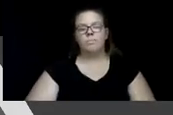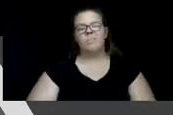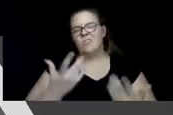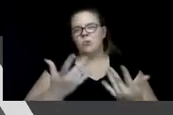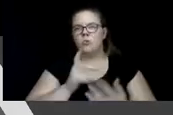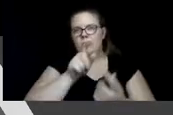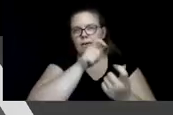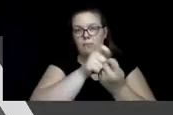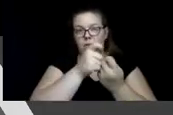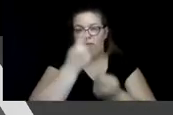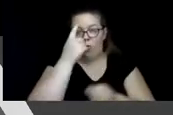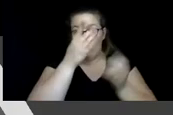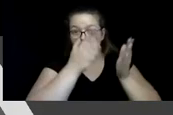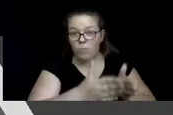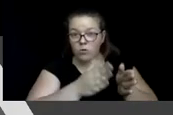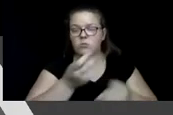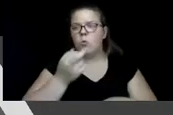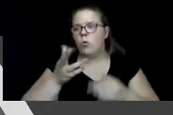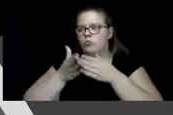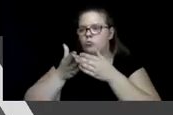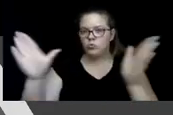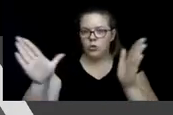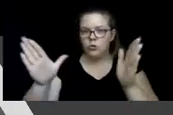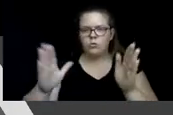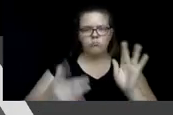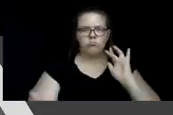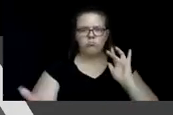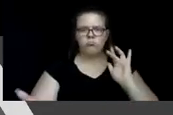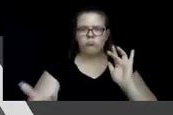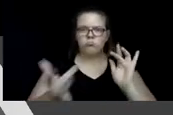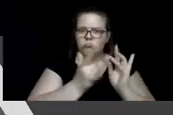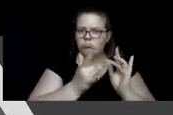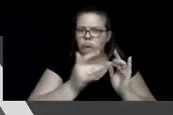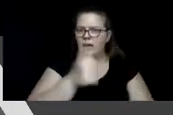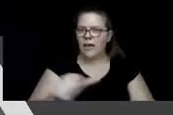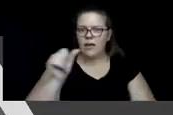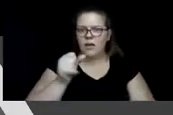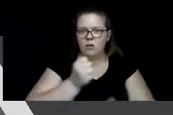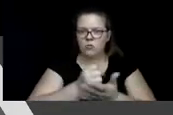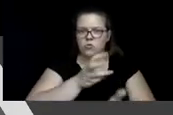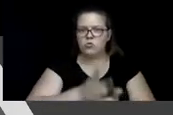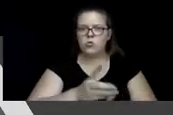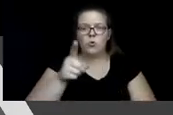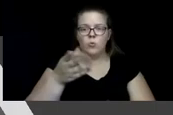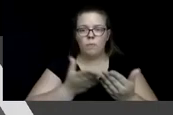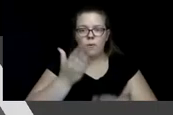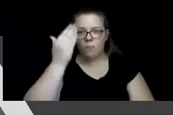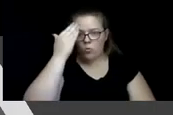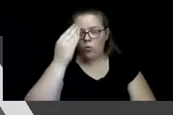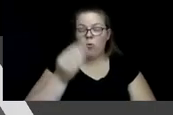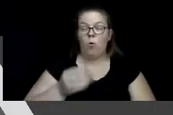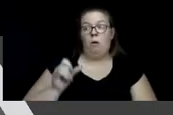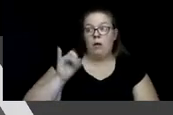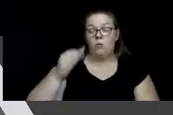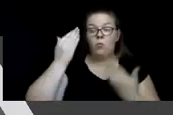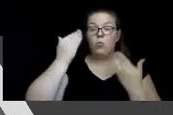to someone, or if they're just general, reach out to any social worker that you might know, or if you don't know one, you can